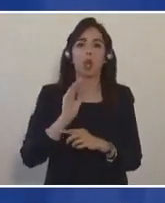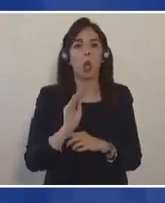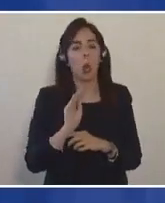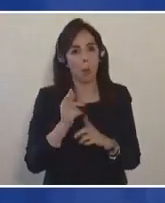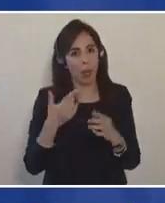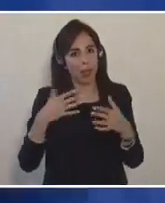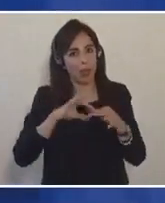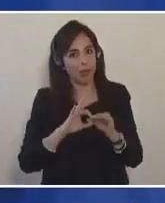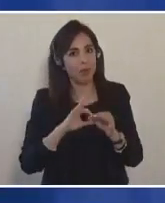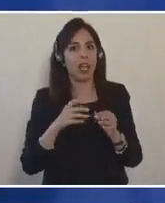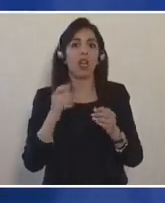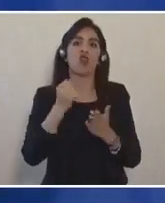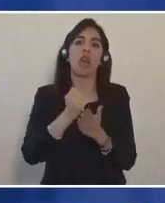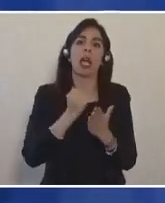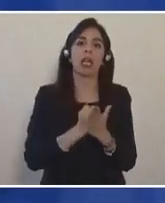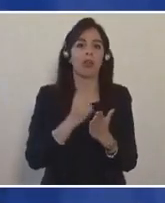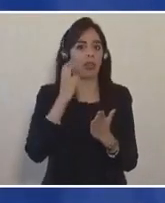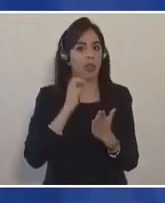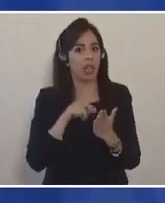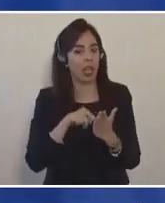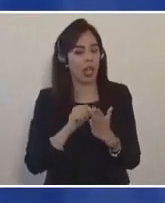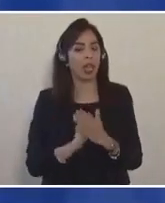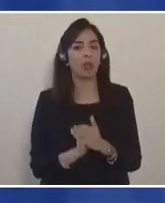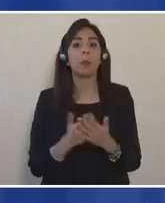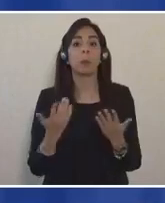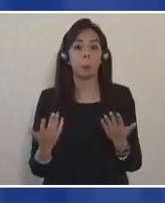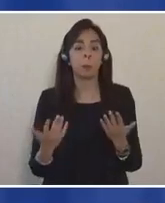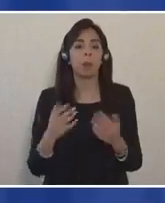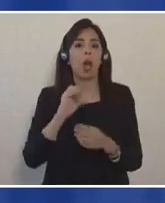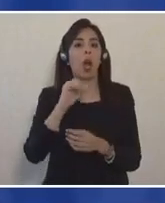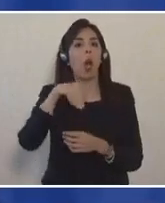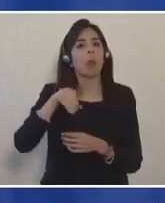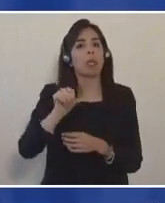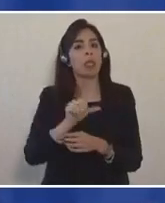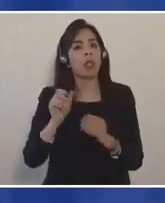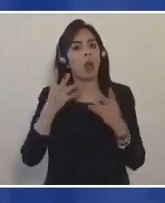recognized, and I'm not the